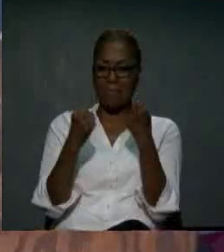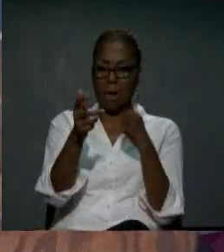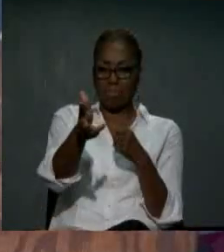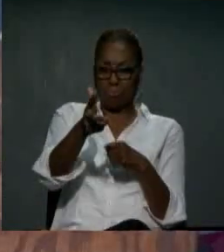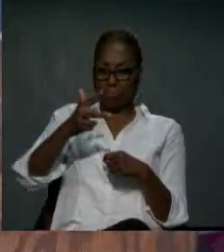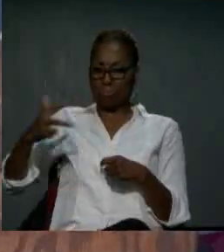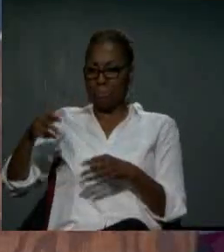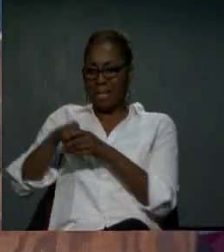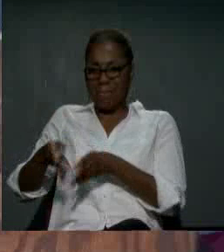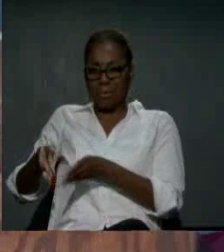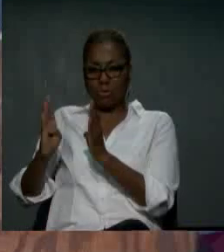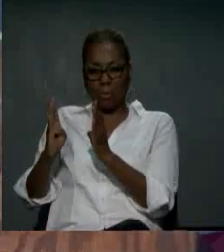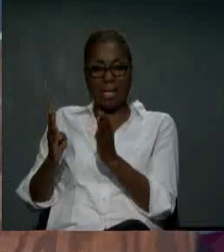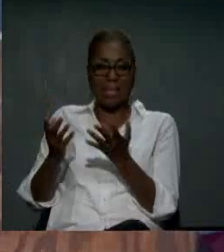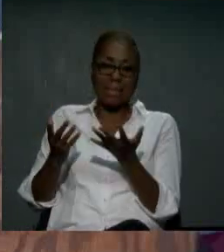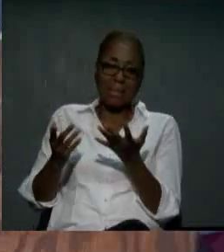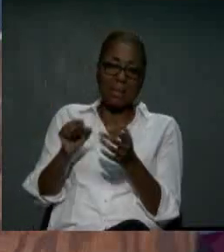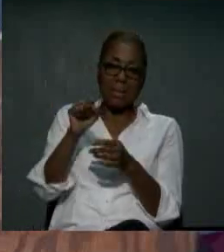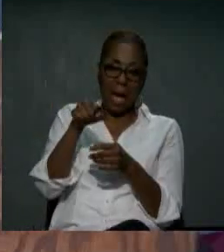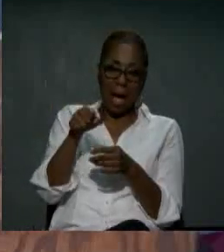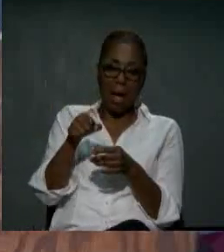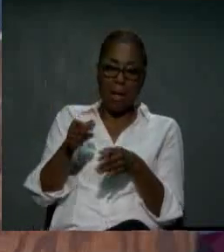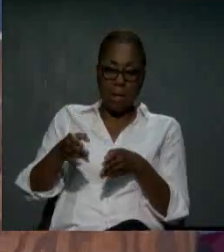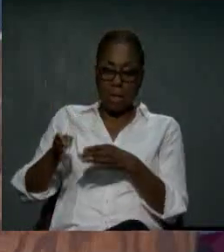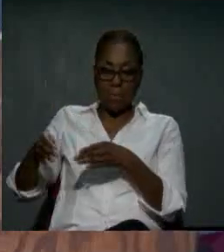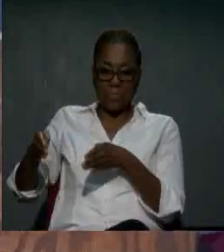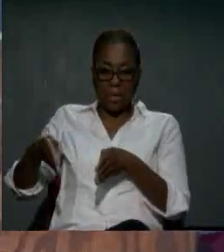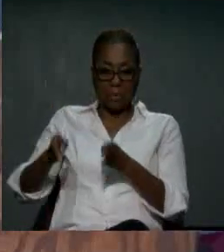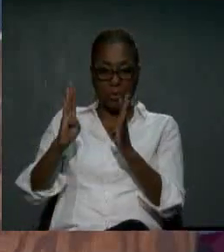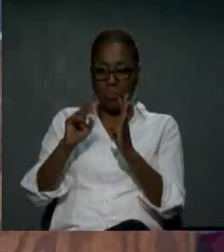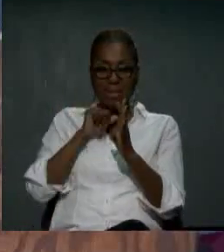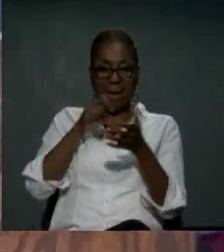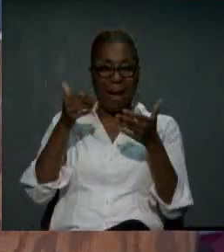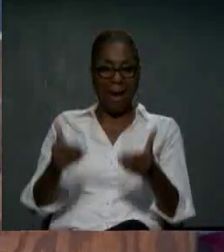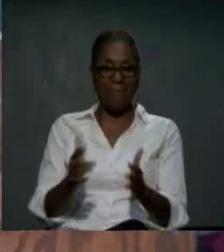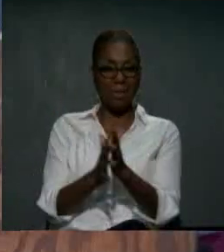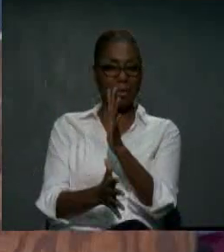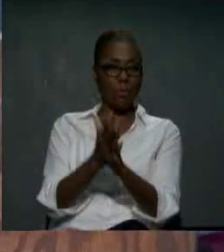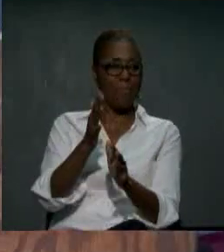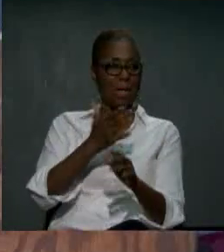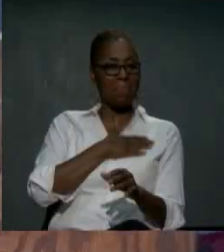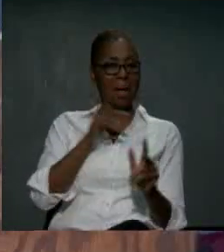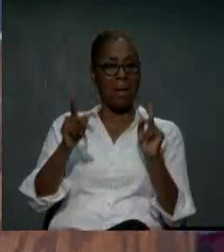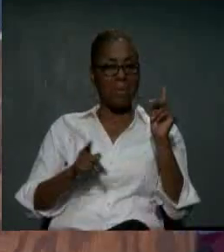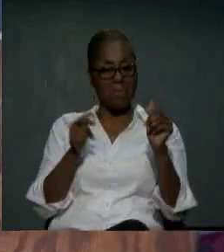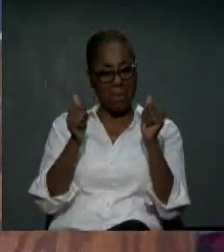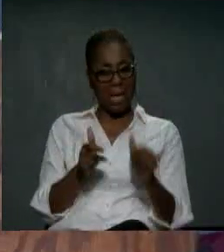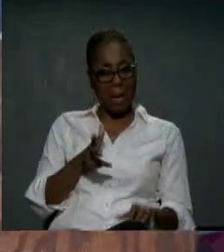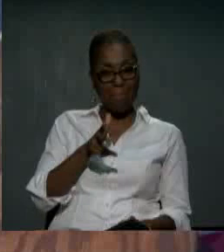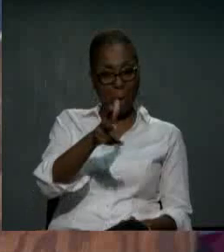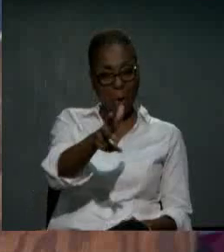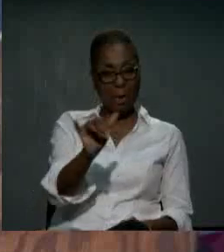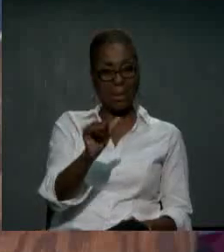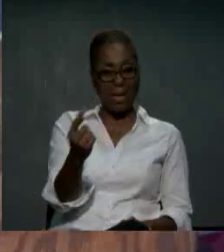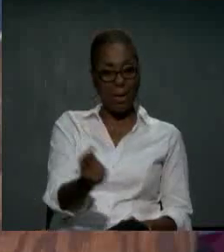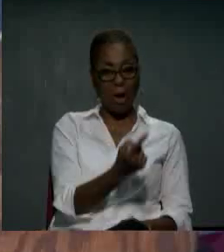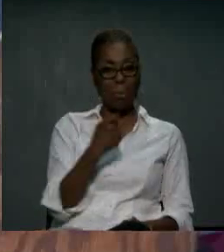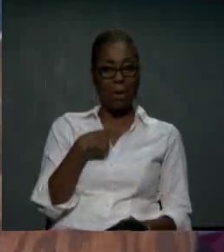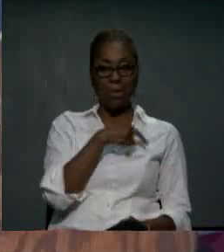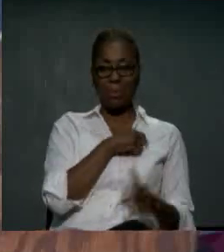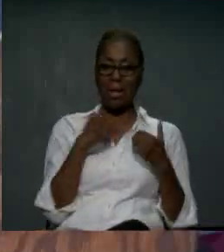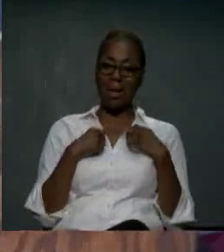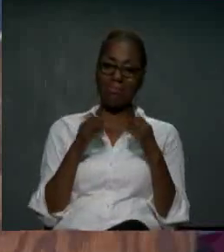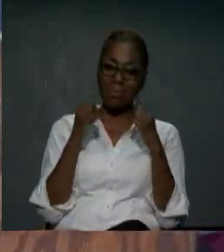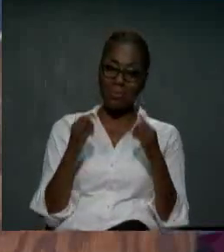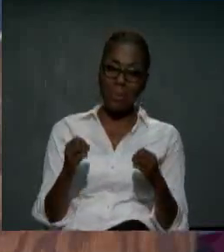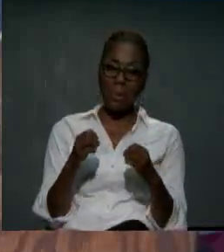into the street. Even though the street is not heavily trafficked, my people will be able to park like always. We have had no